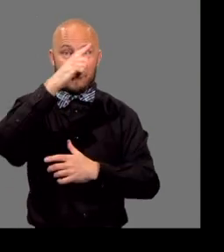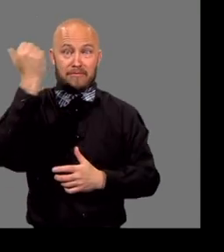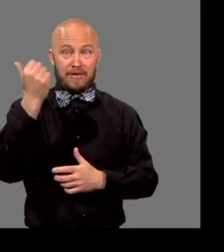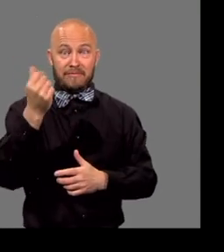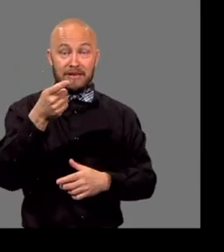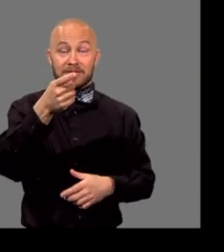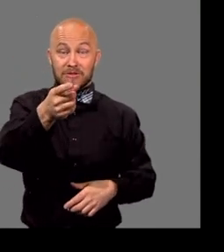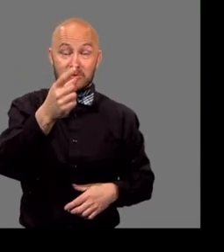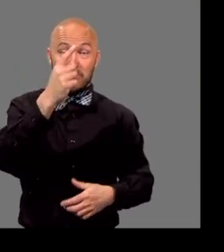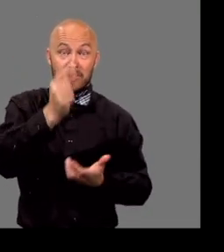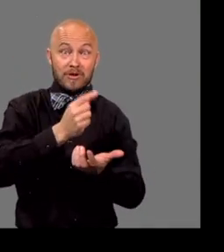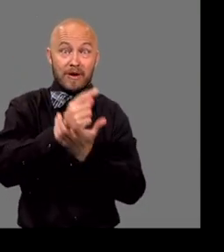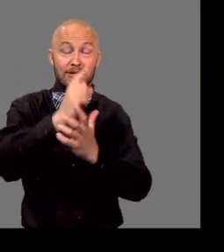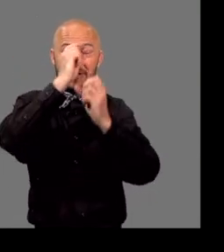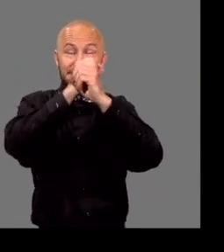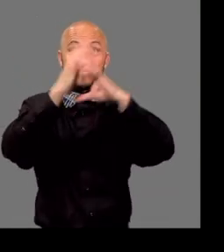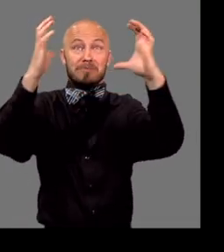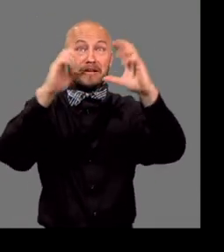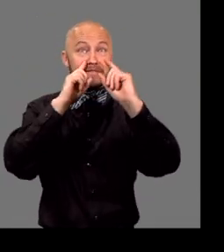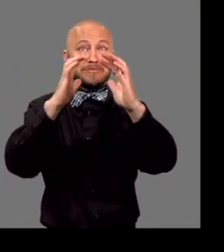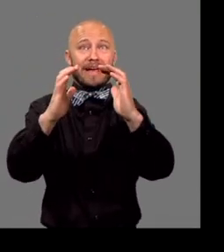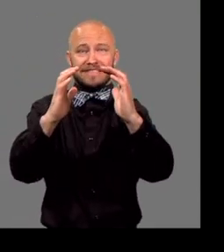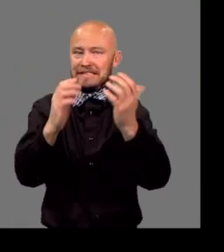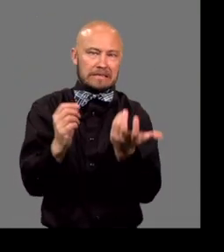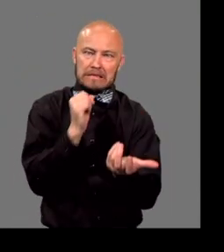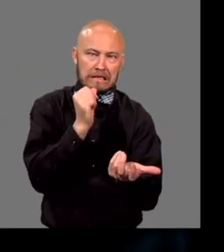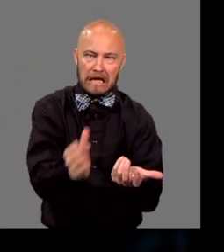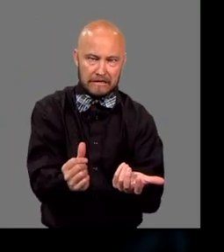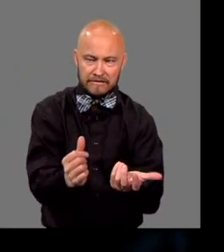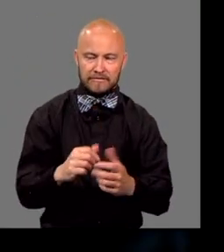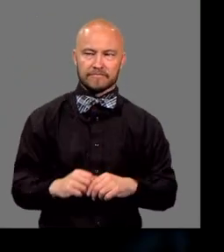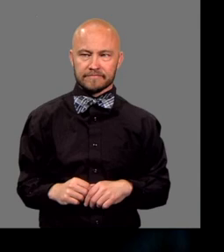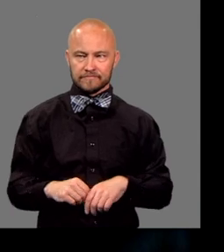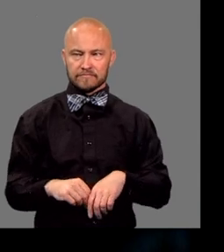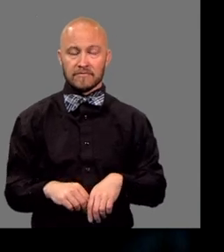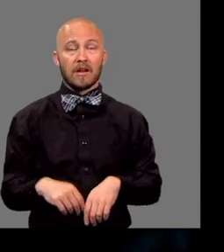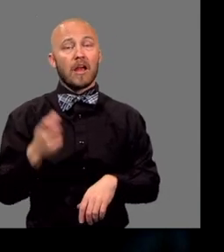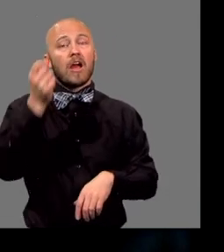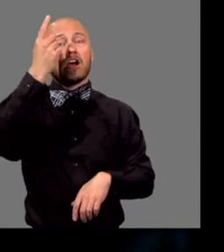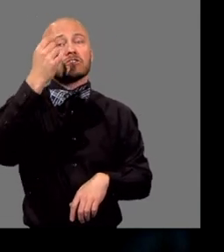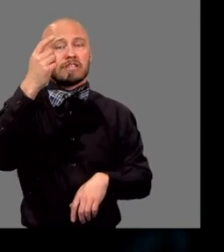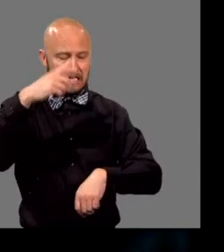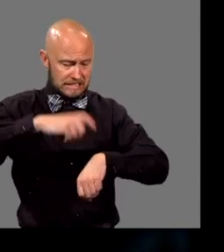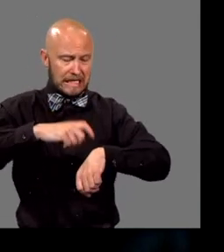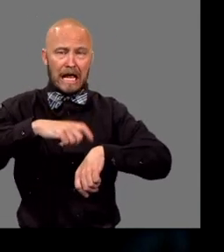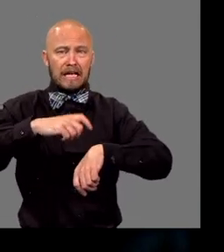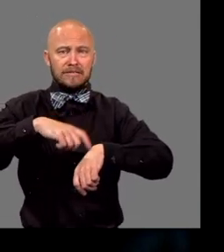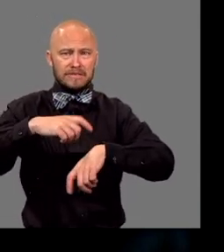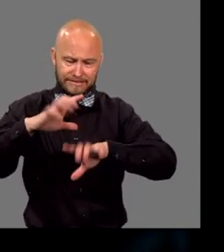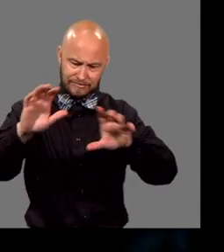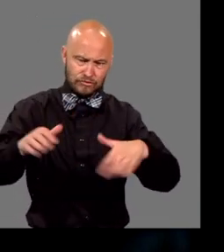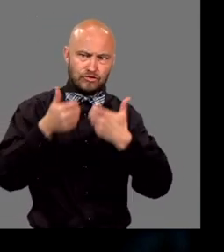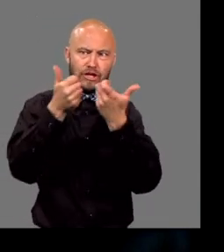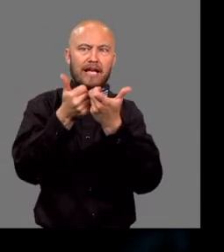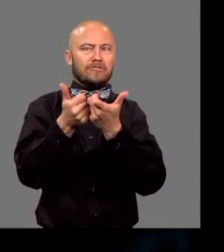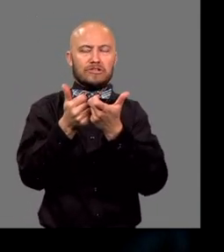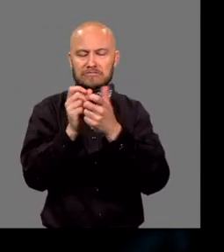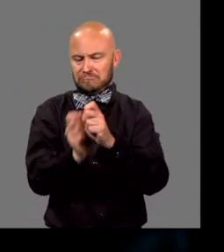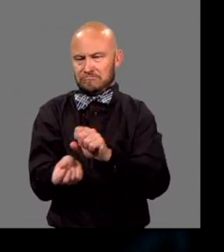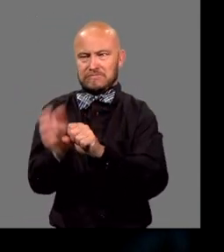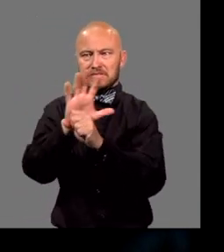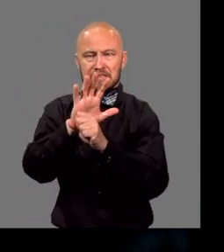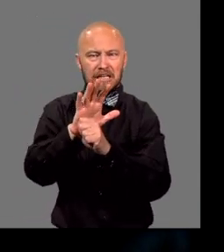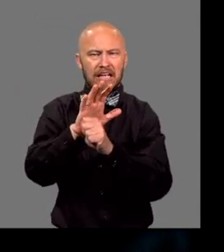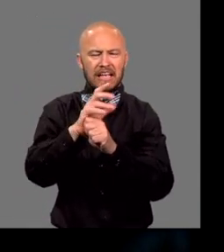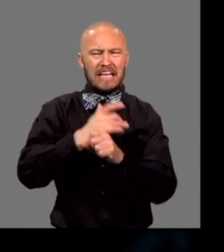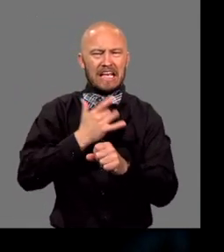probably not the graduation you expected when you started college. Now, these are challenging times, and the pandemic has hung like a cloud over you